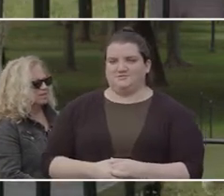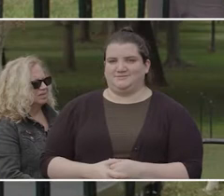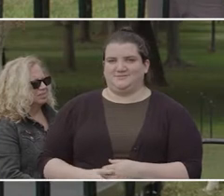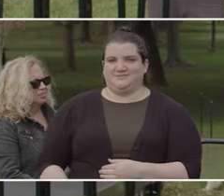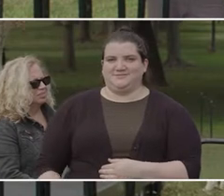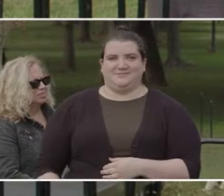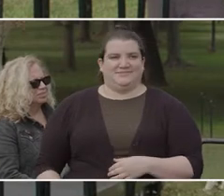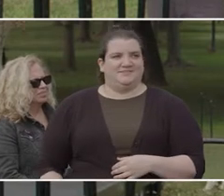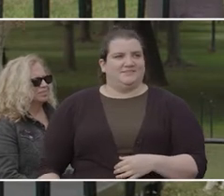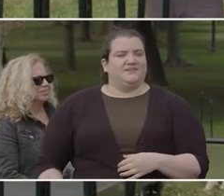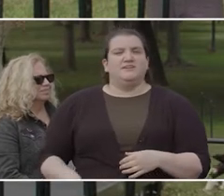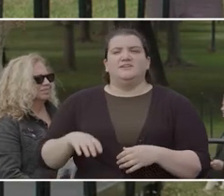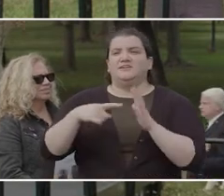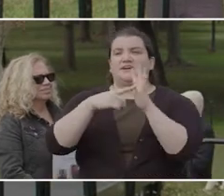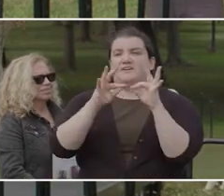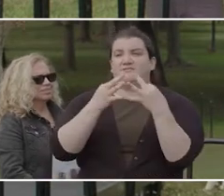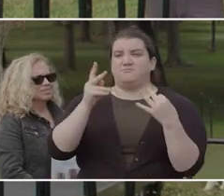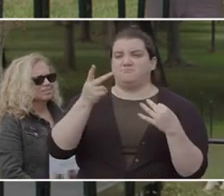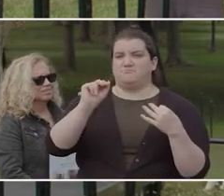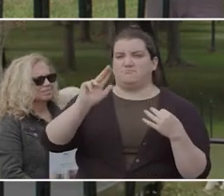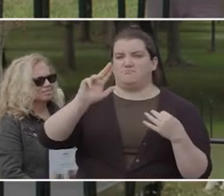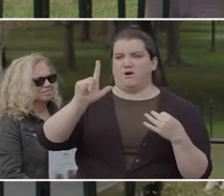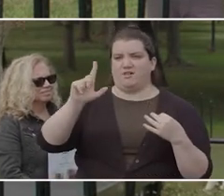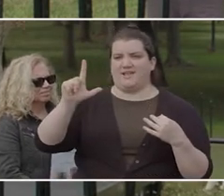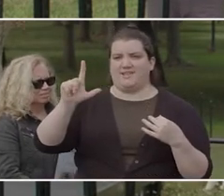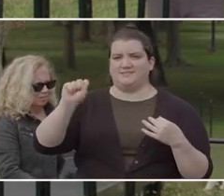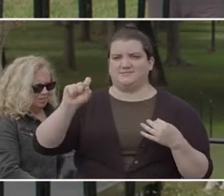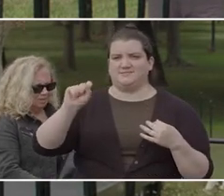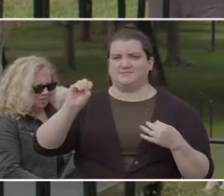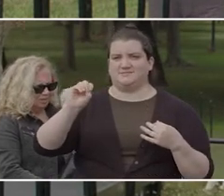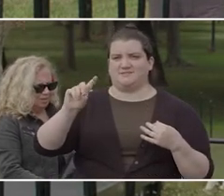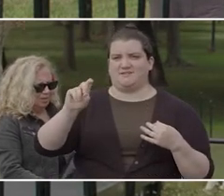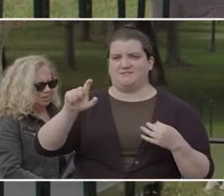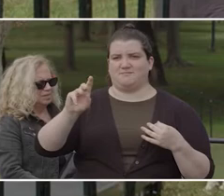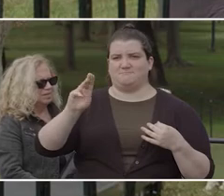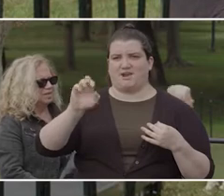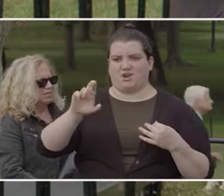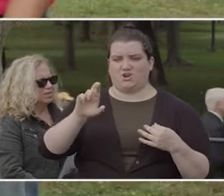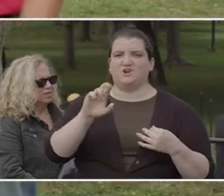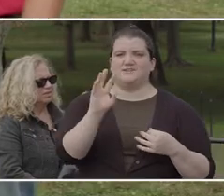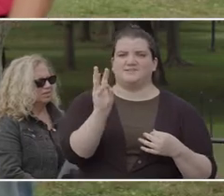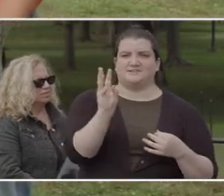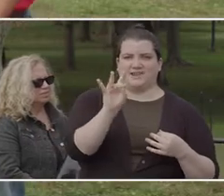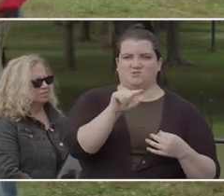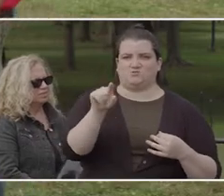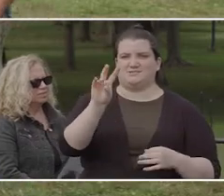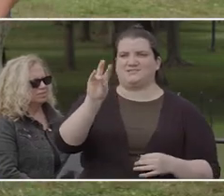Paul L. Stoudemeyer, U.S. Army, Vietnam, 1968 to 1970.